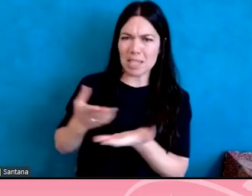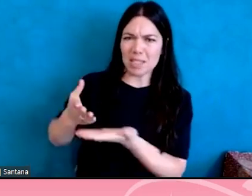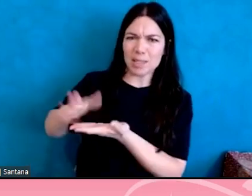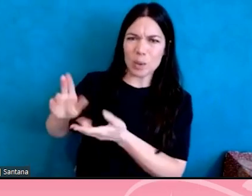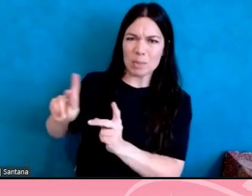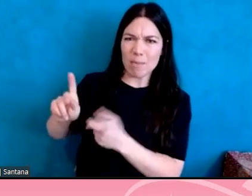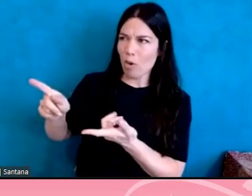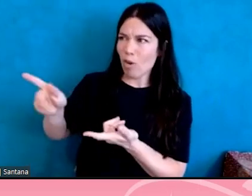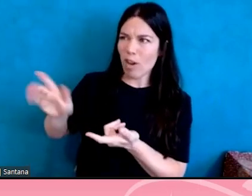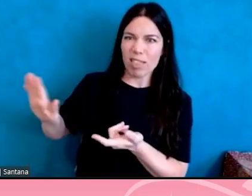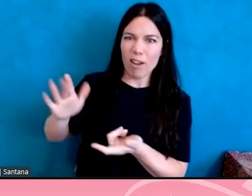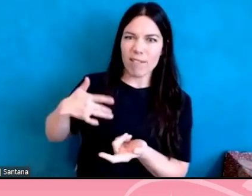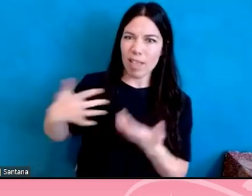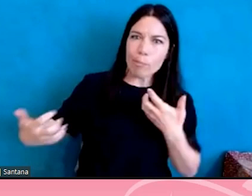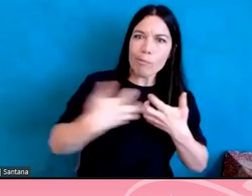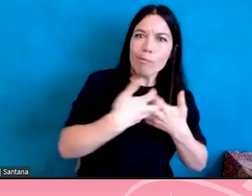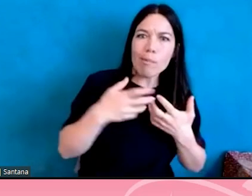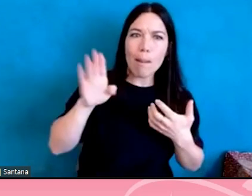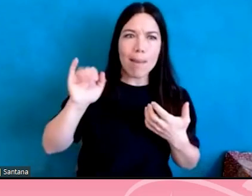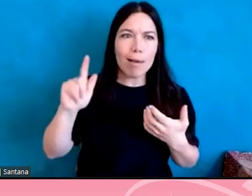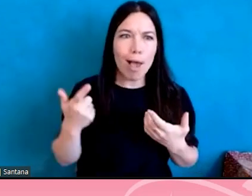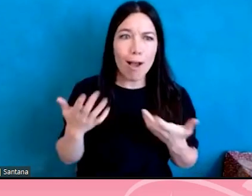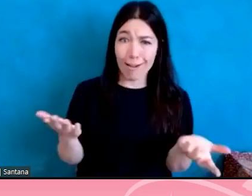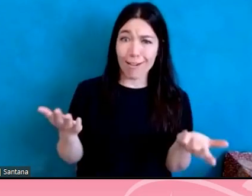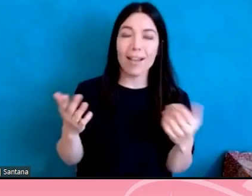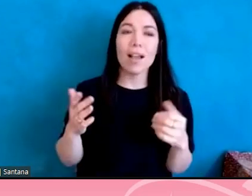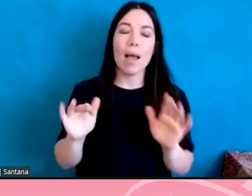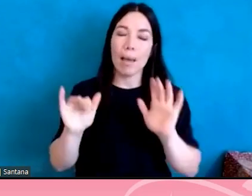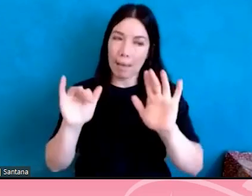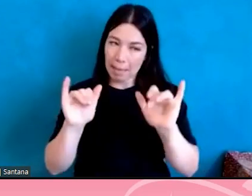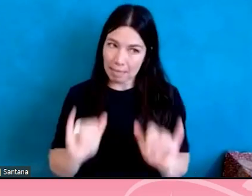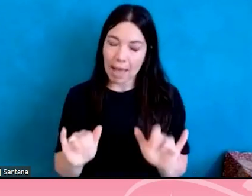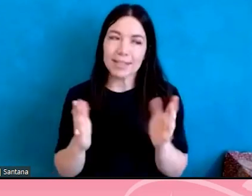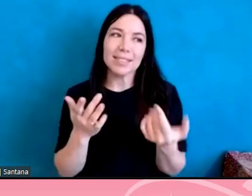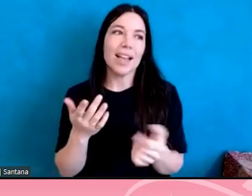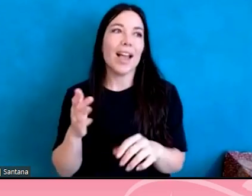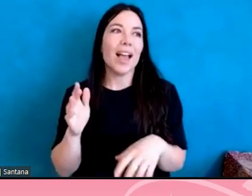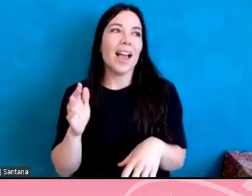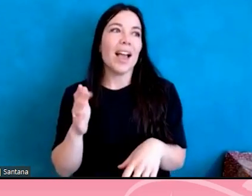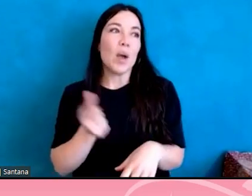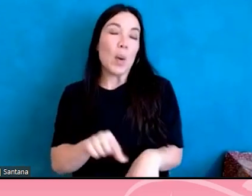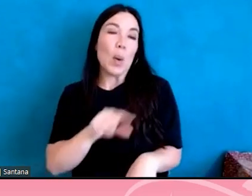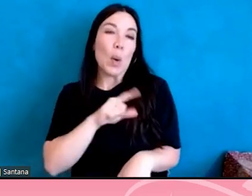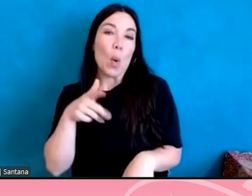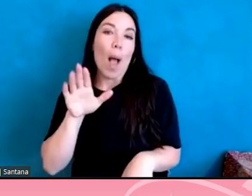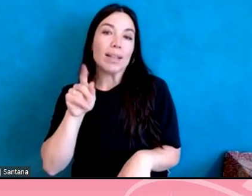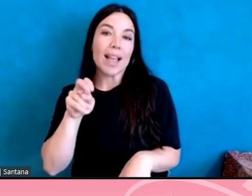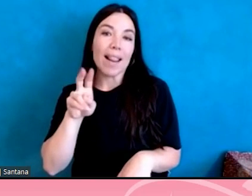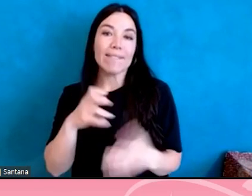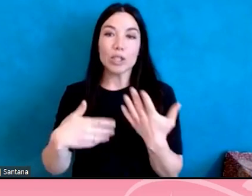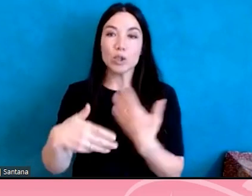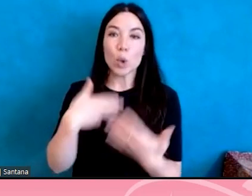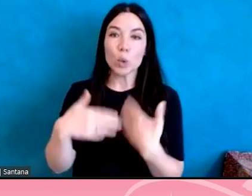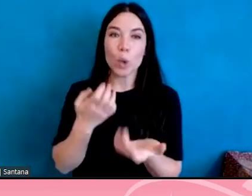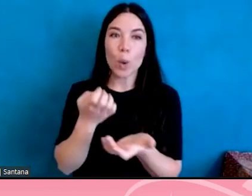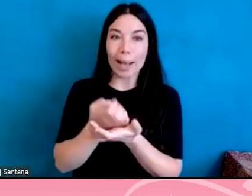belonging. And although this is a very qualitative and socio-behavioral approach to thinking about language,